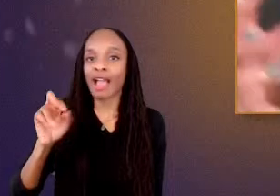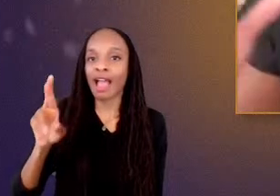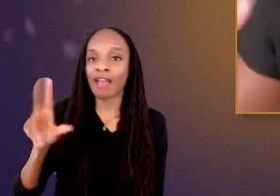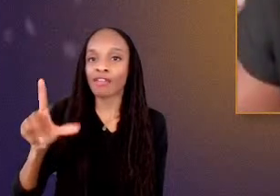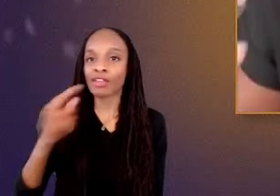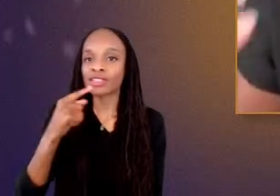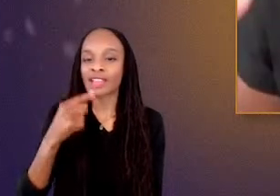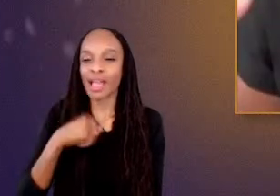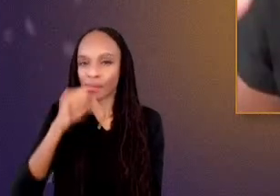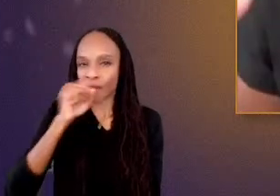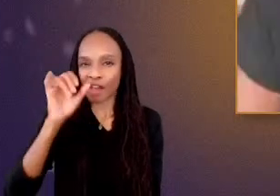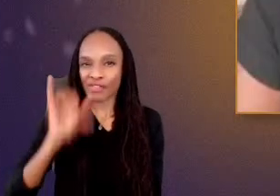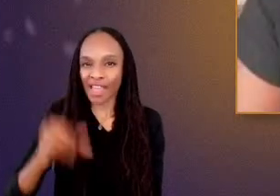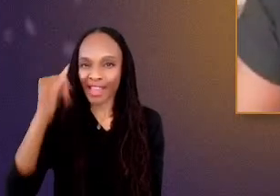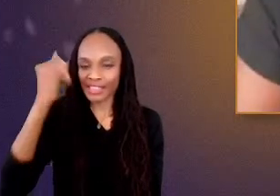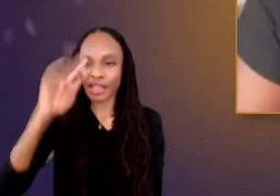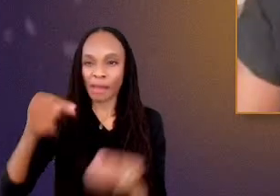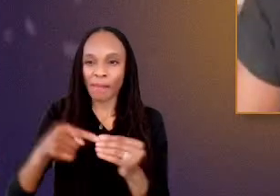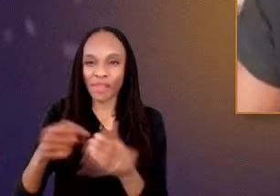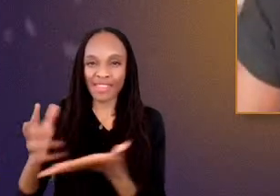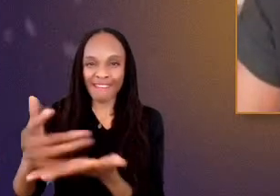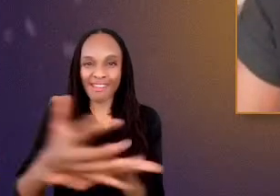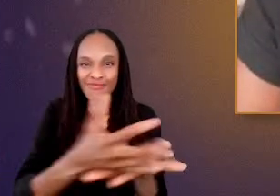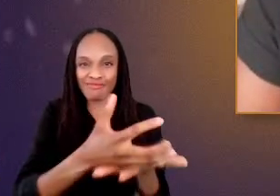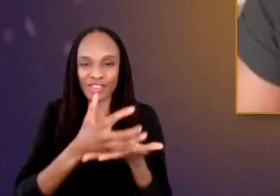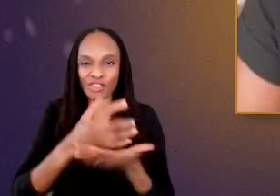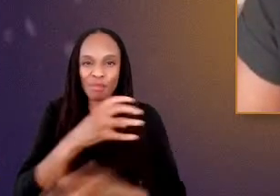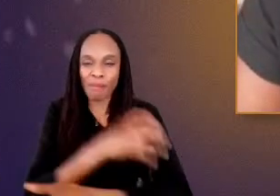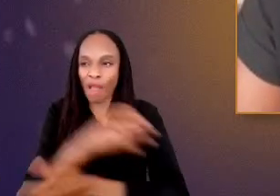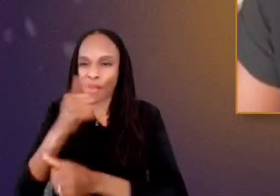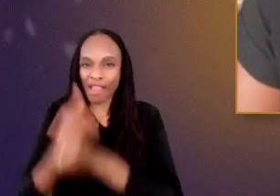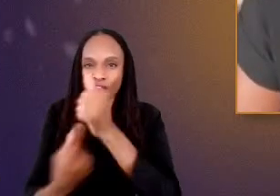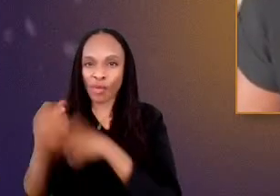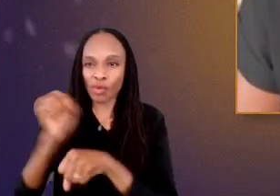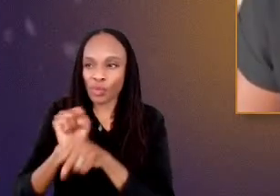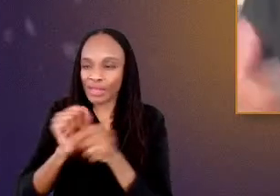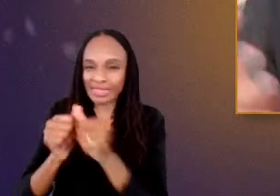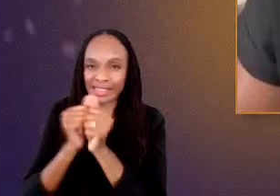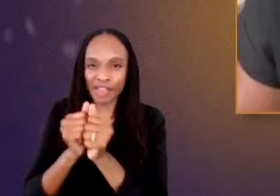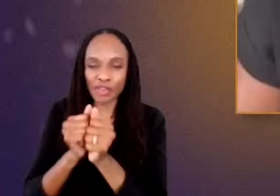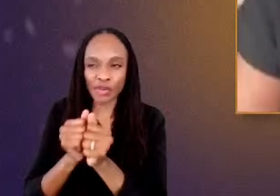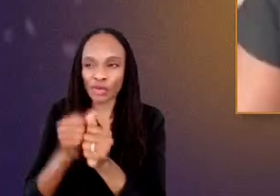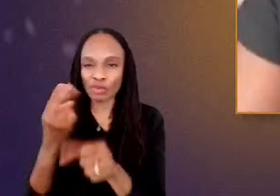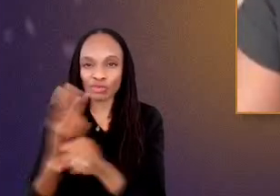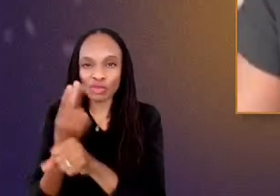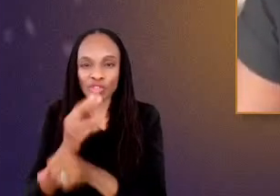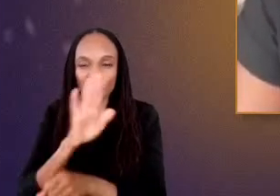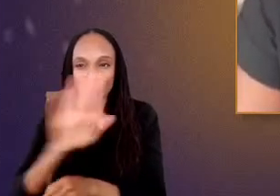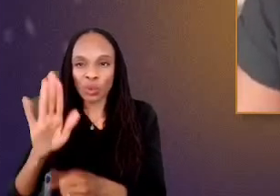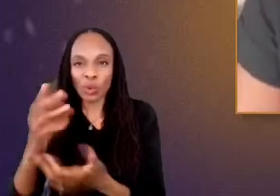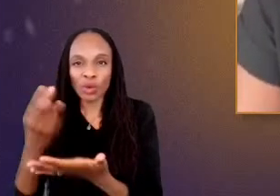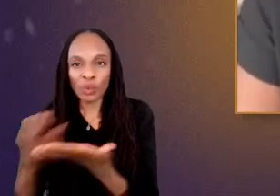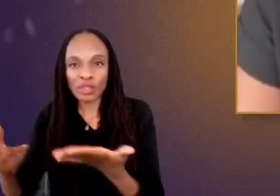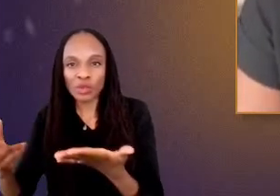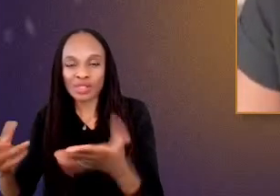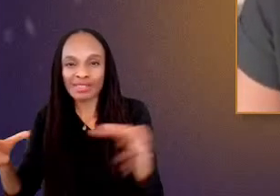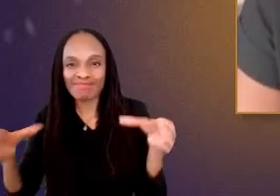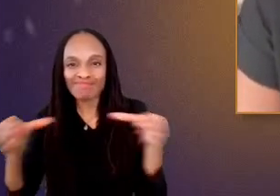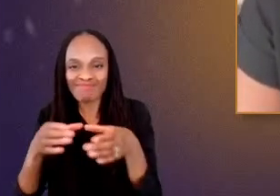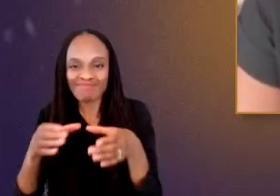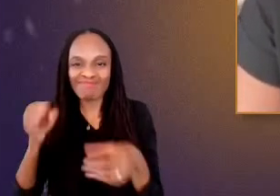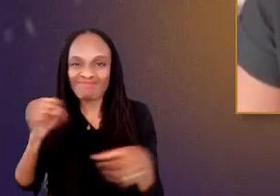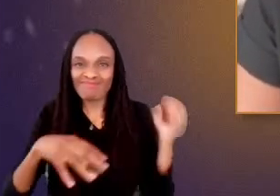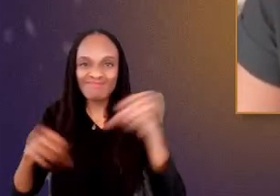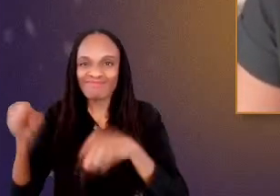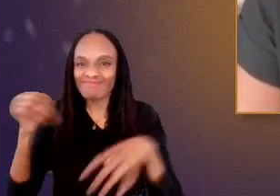collective power, like pooling your resources and coming together to try and, you know, get through it together